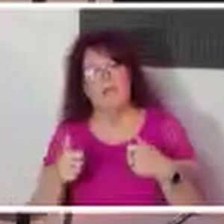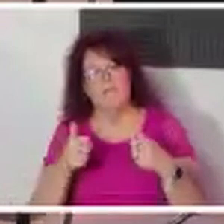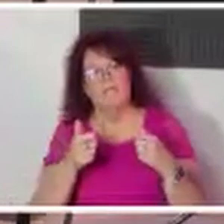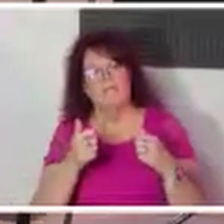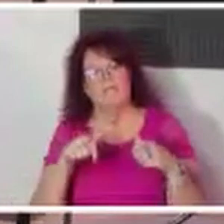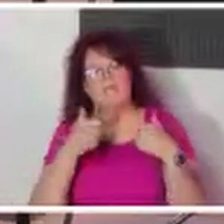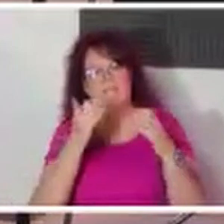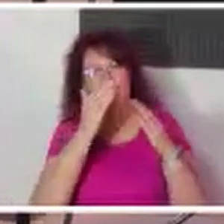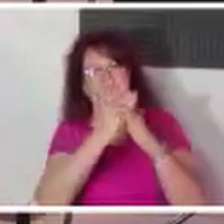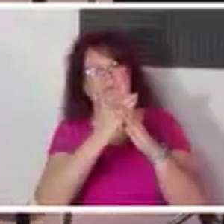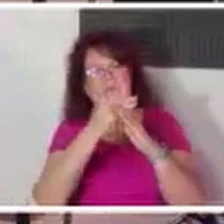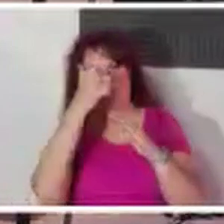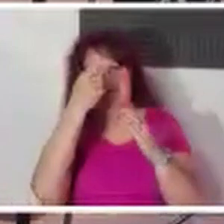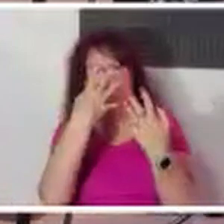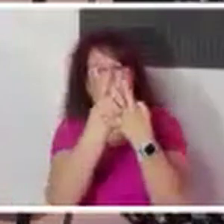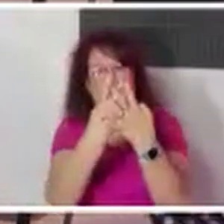incarceration.